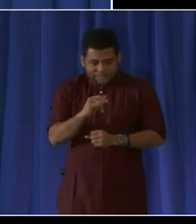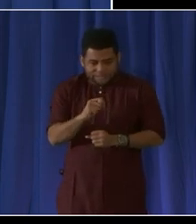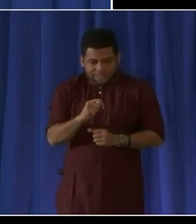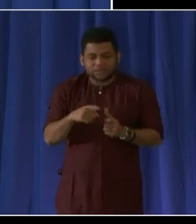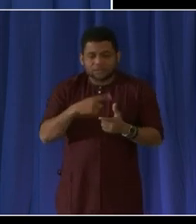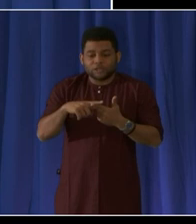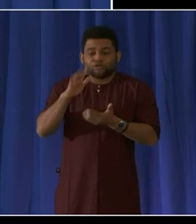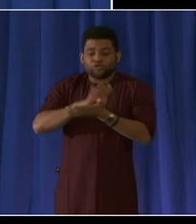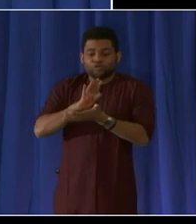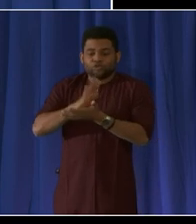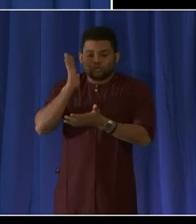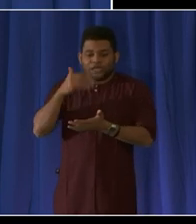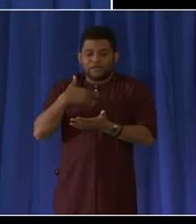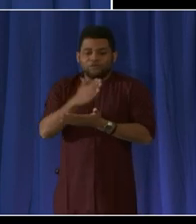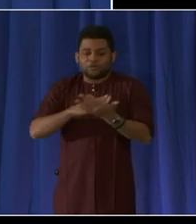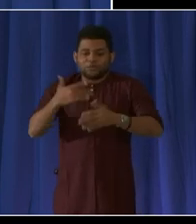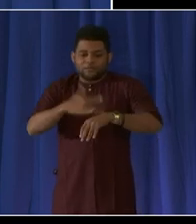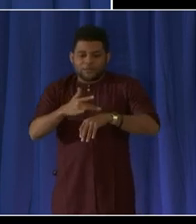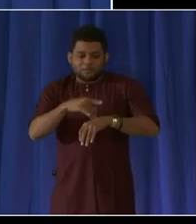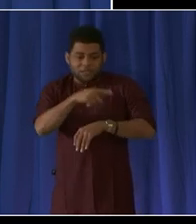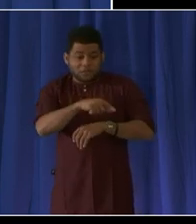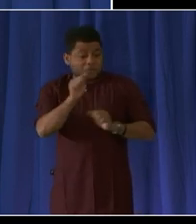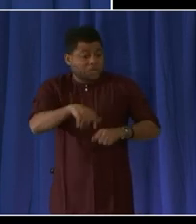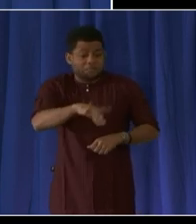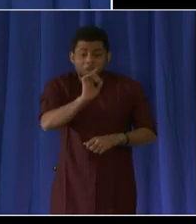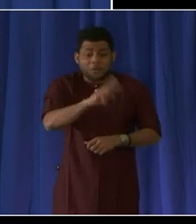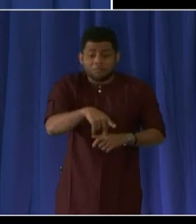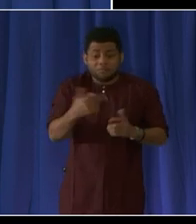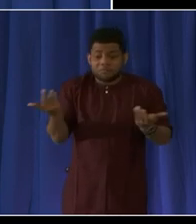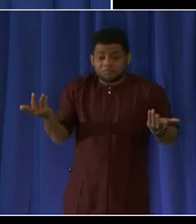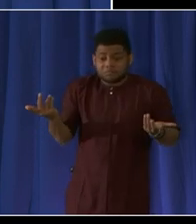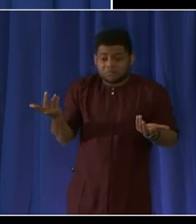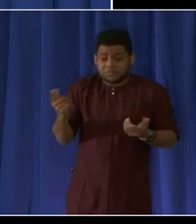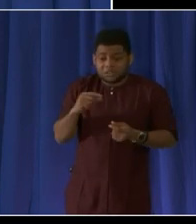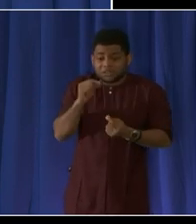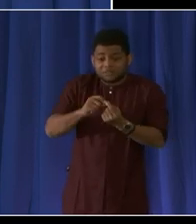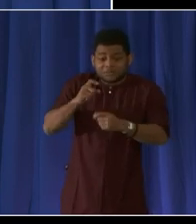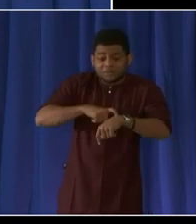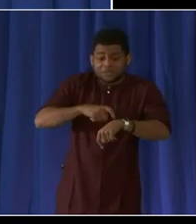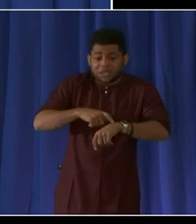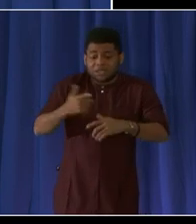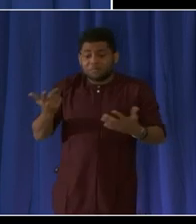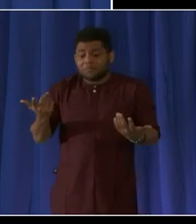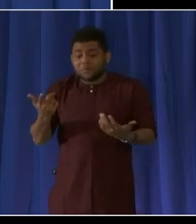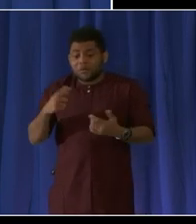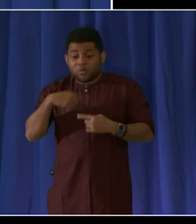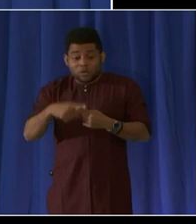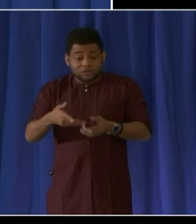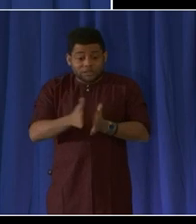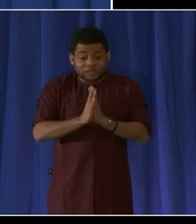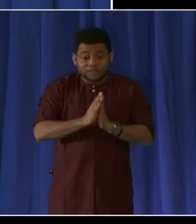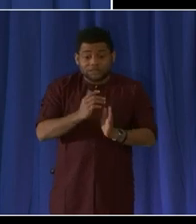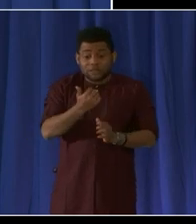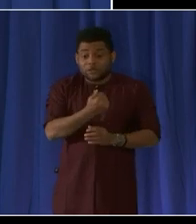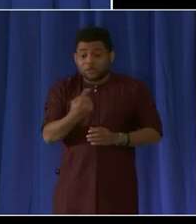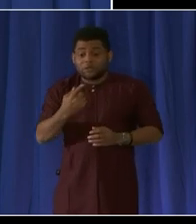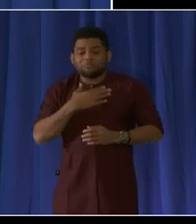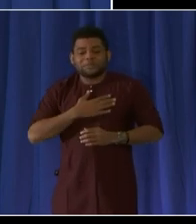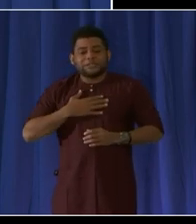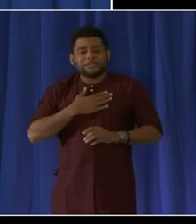also have kits available for pickup at select times. And then again, we're asking everyone